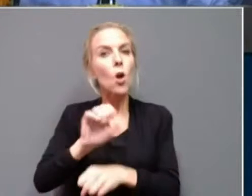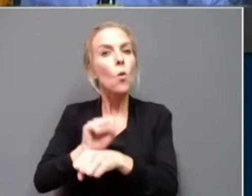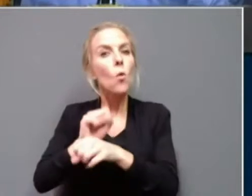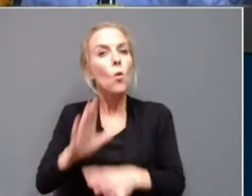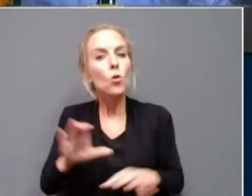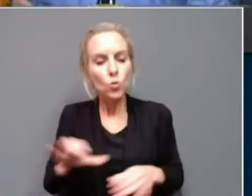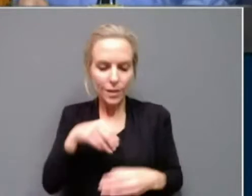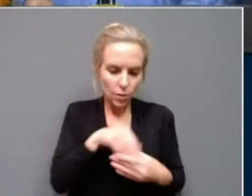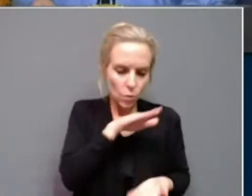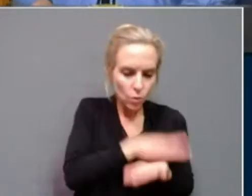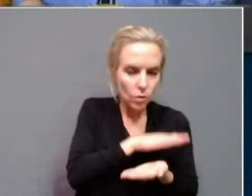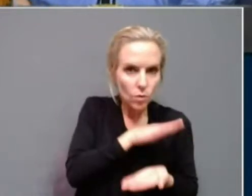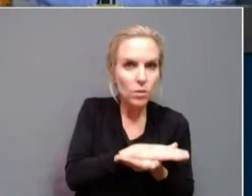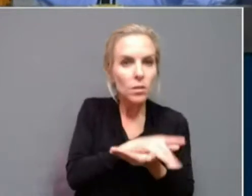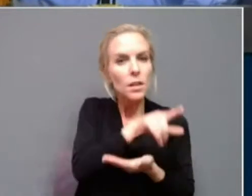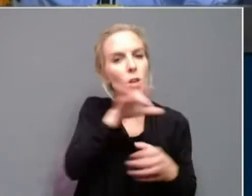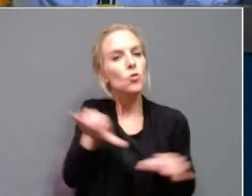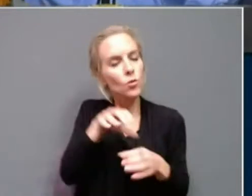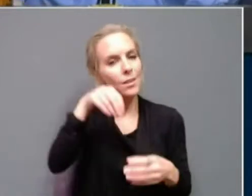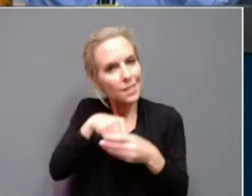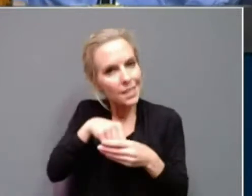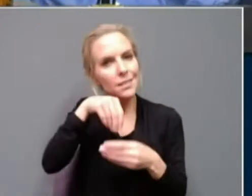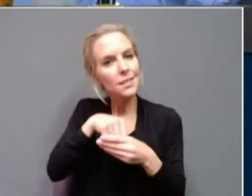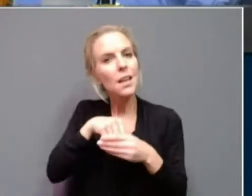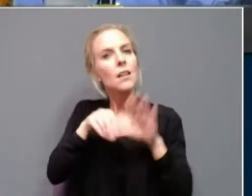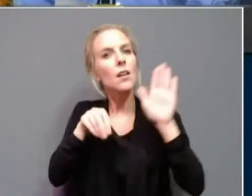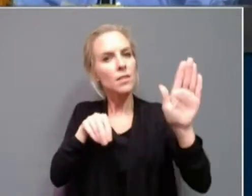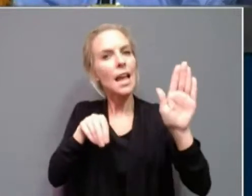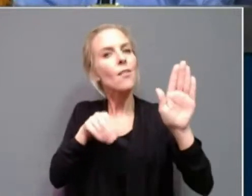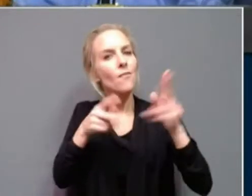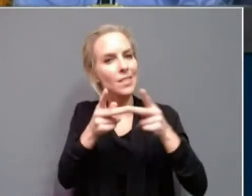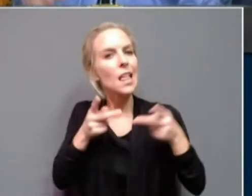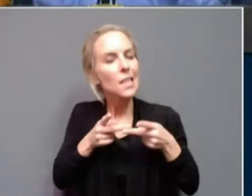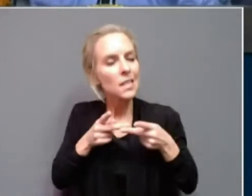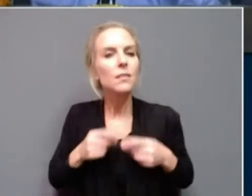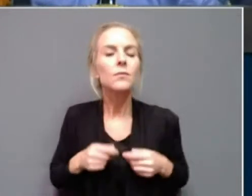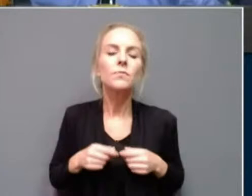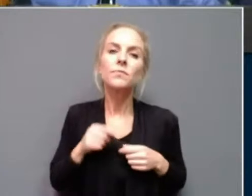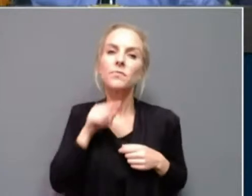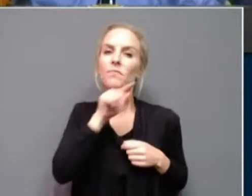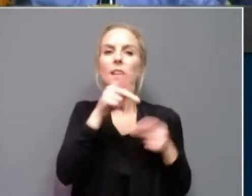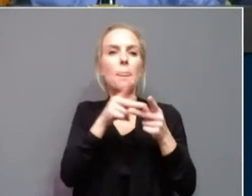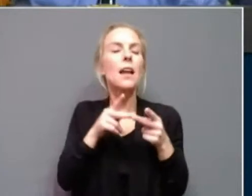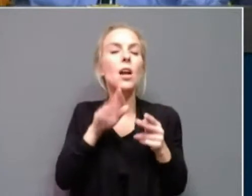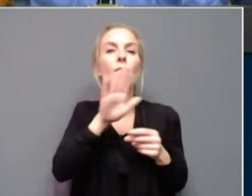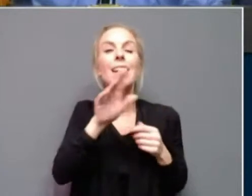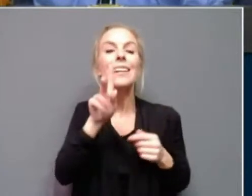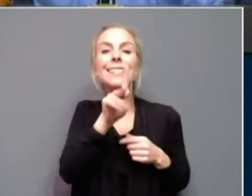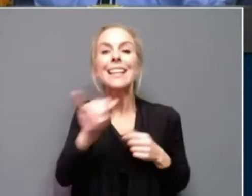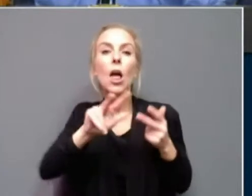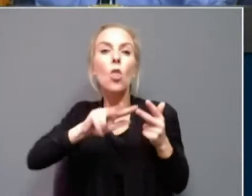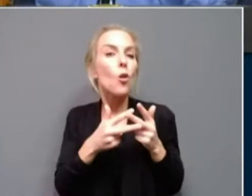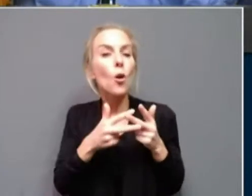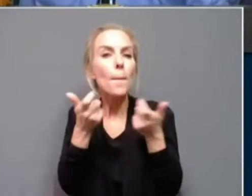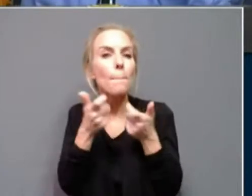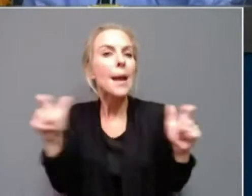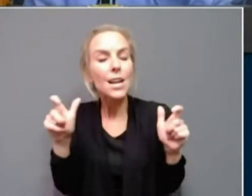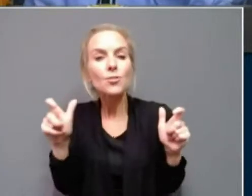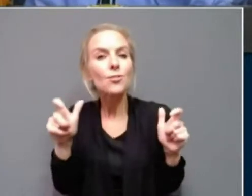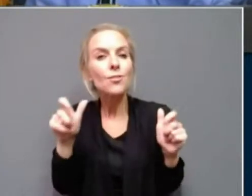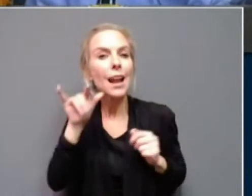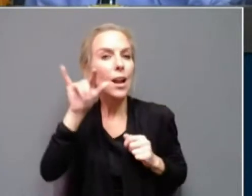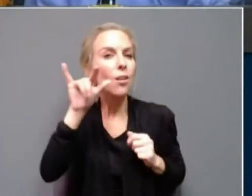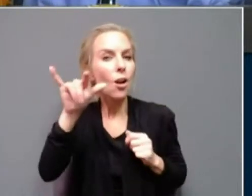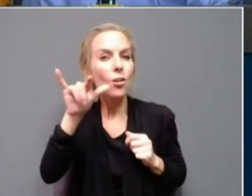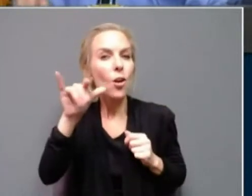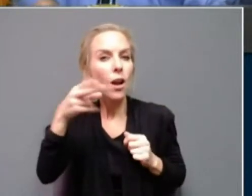schools, they are doing inside their facilities. So this facility is Kentucky's third major air cargo hub. I don't know if anybody else